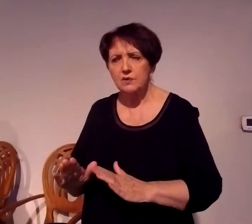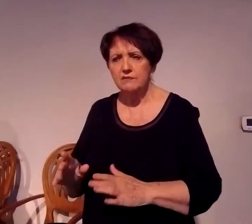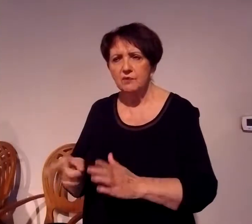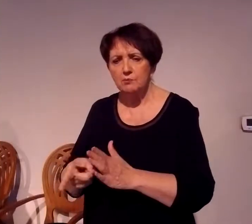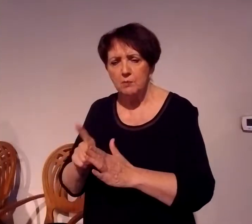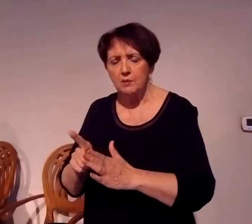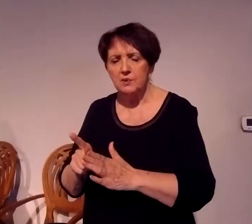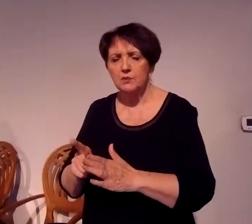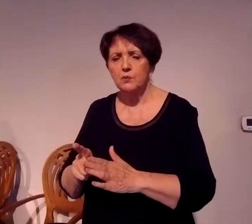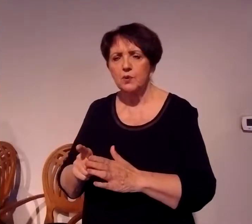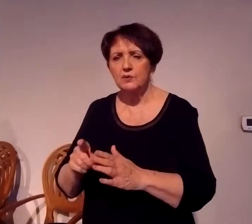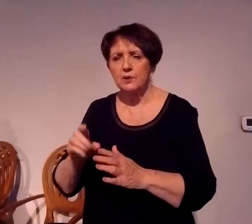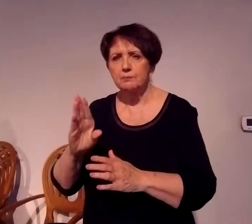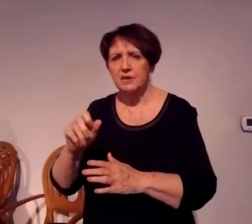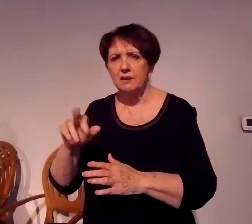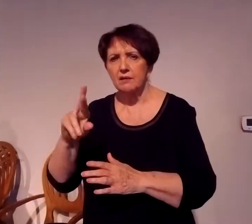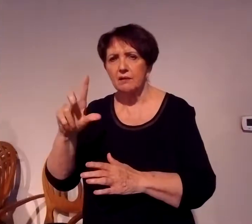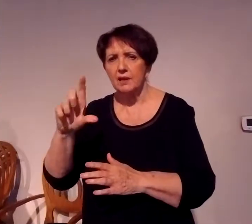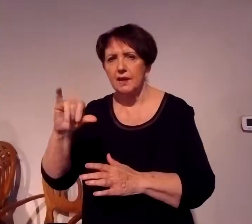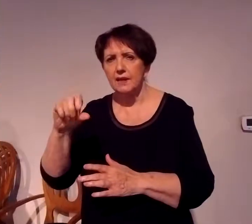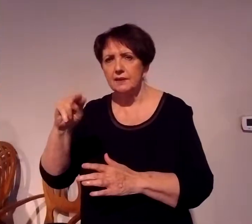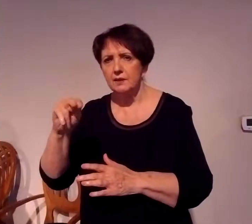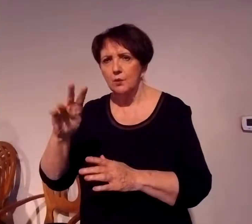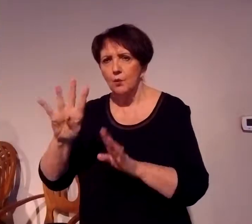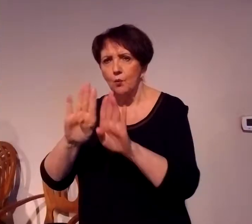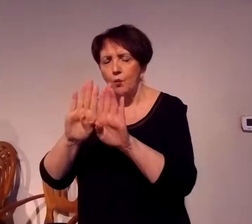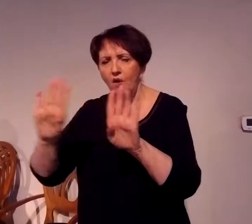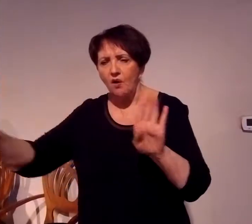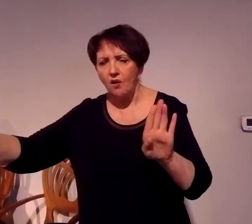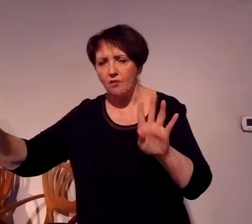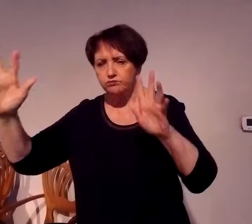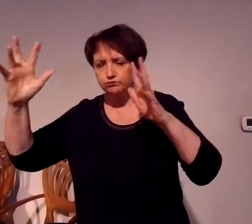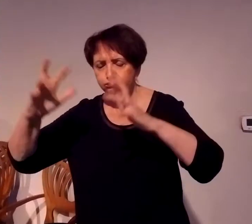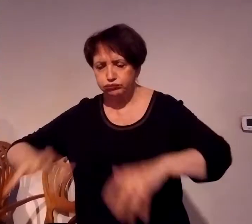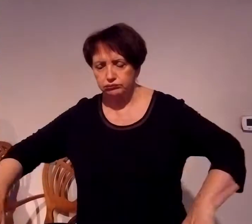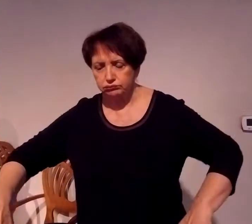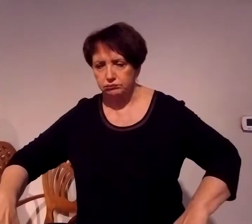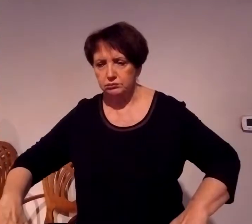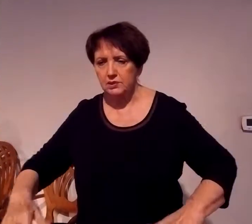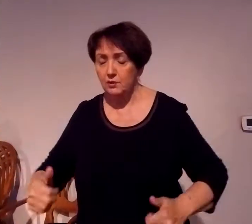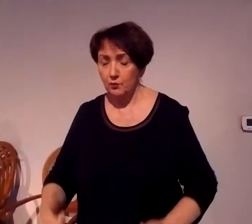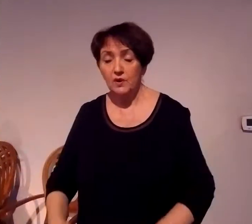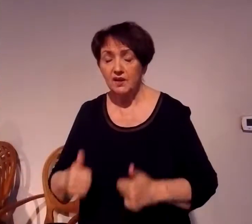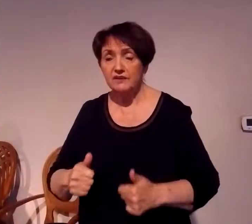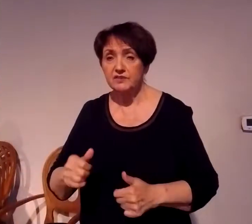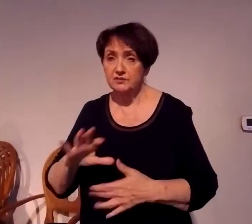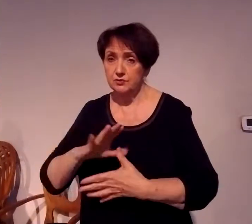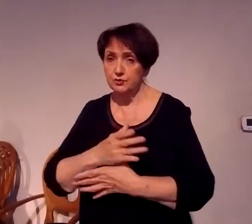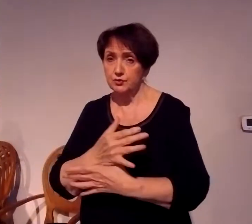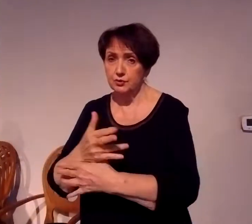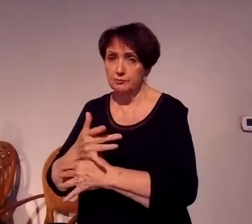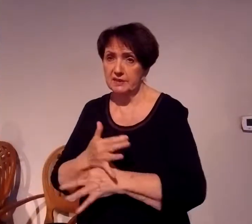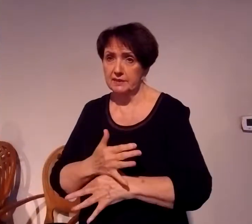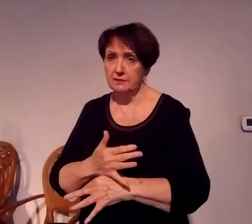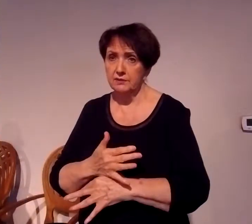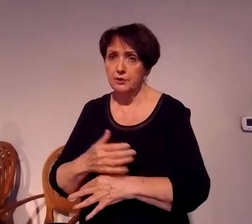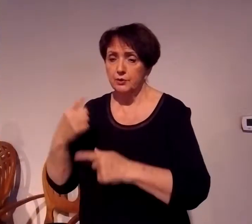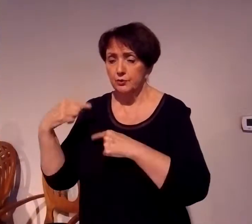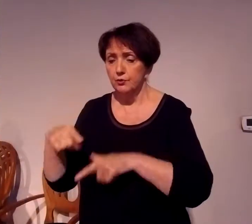came down. My mother, as you know, was born and raised in Germany, lived through the World War II, immigrated to the United States.